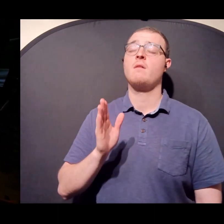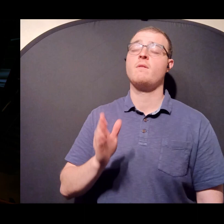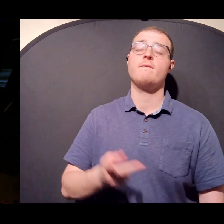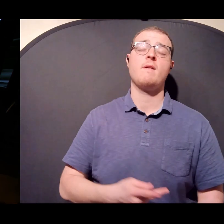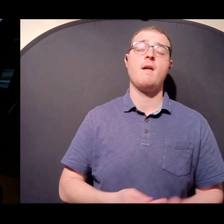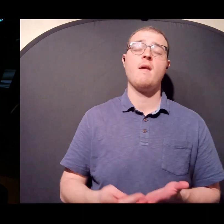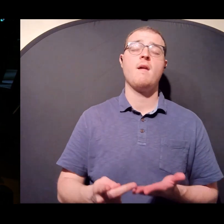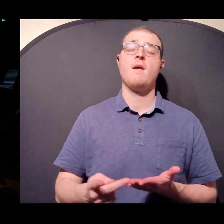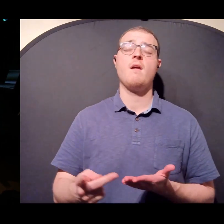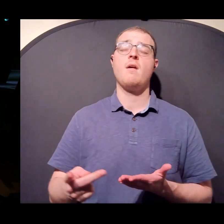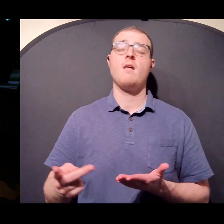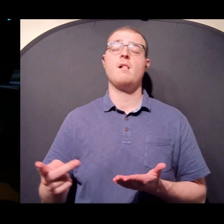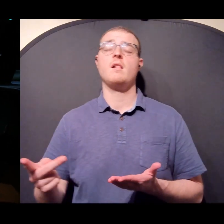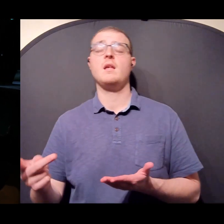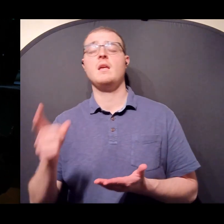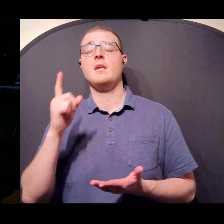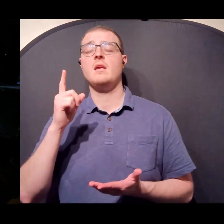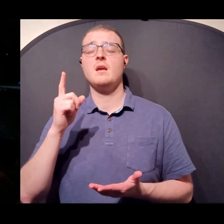He will never